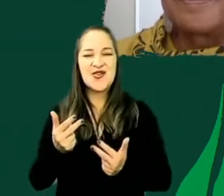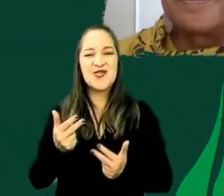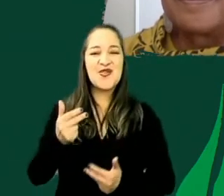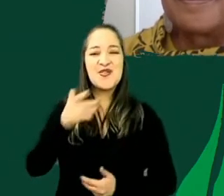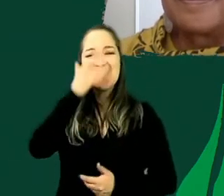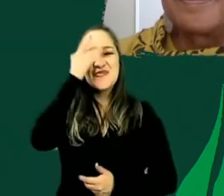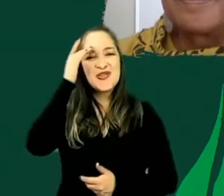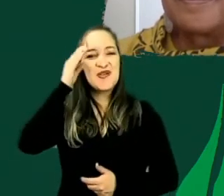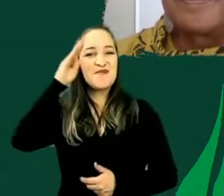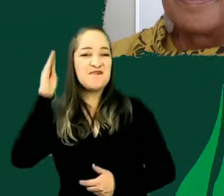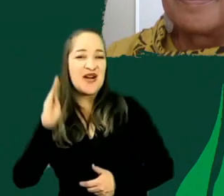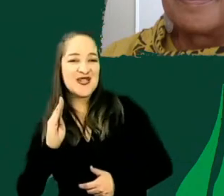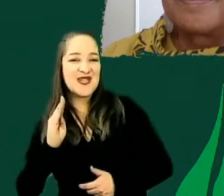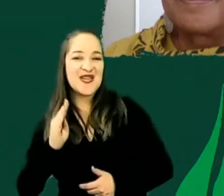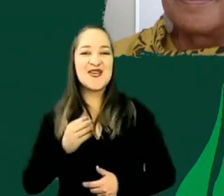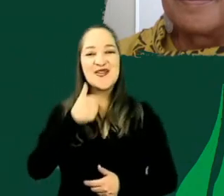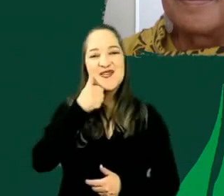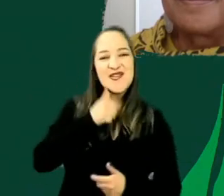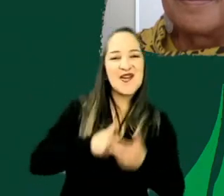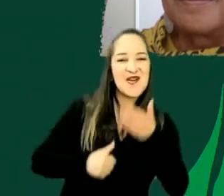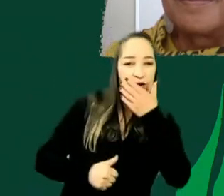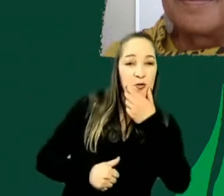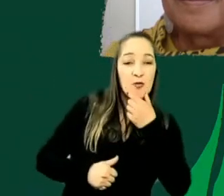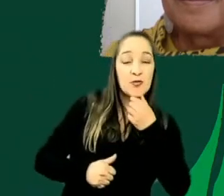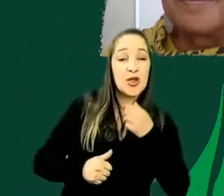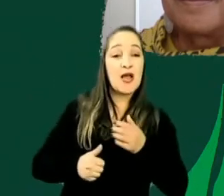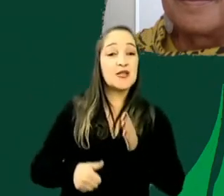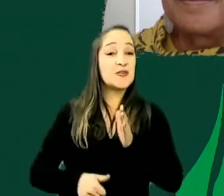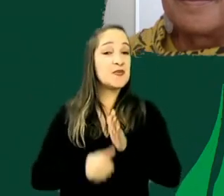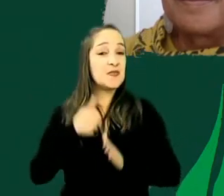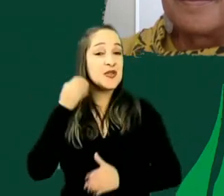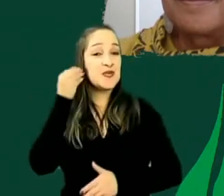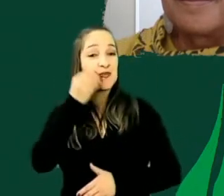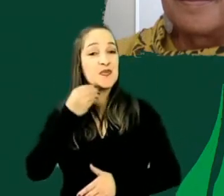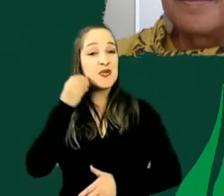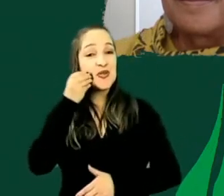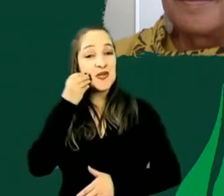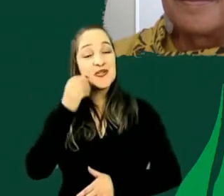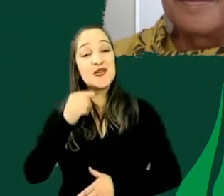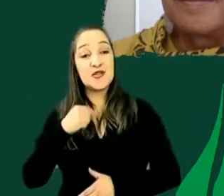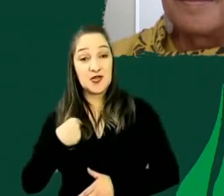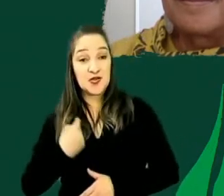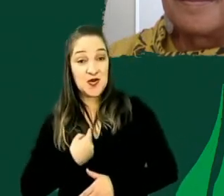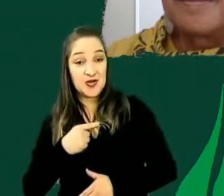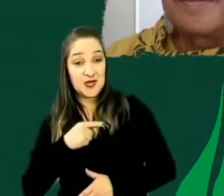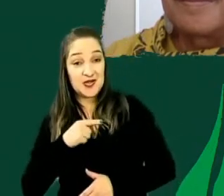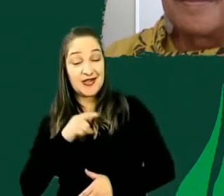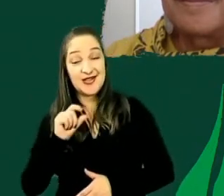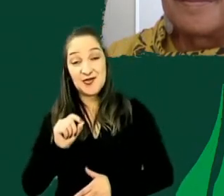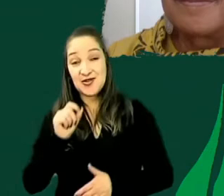Brazilian writers, the references that we have, first of all, in literature or authors,